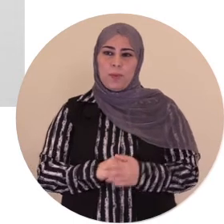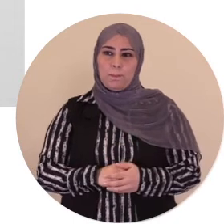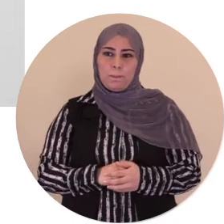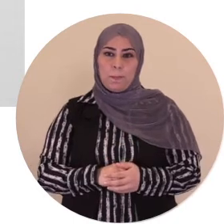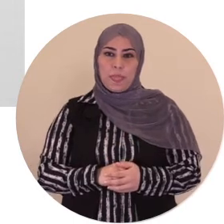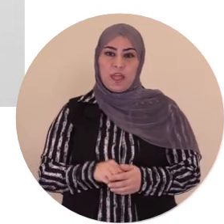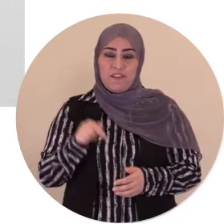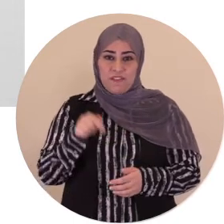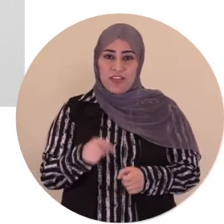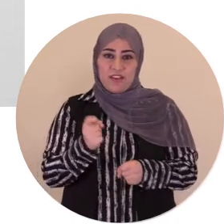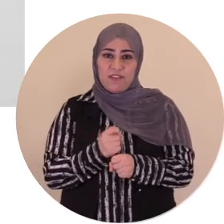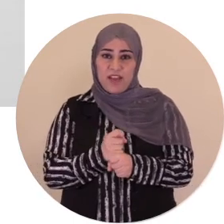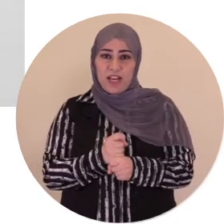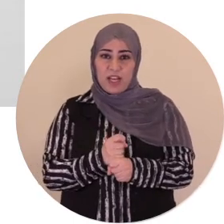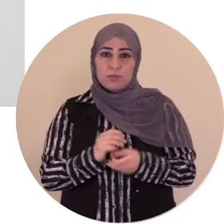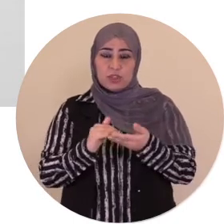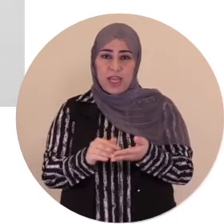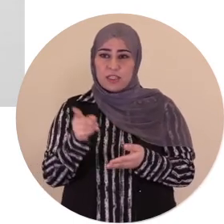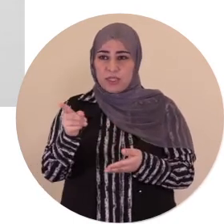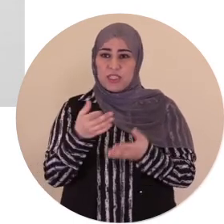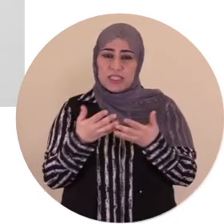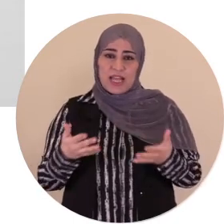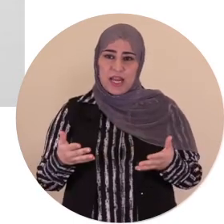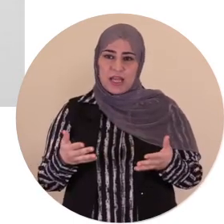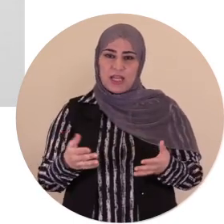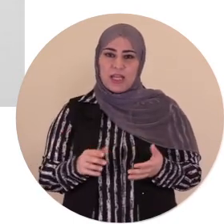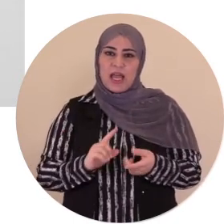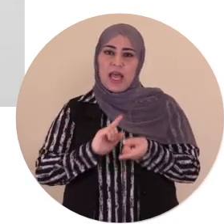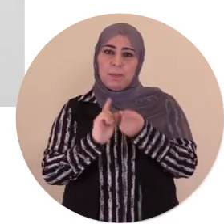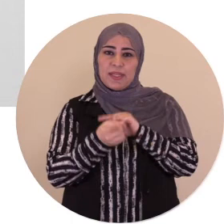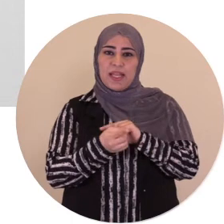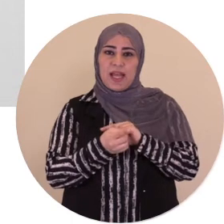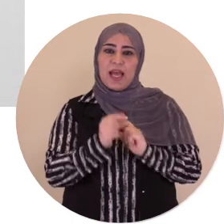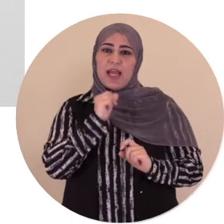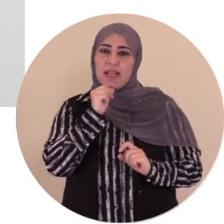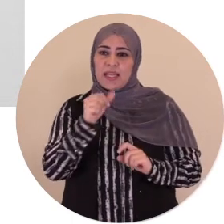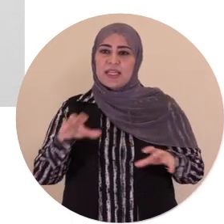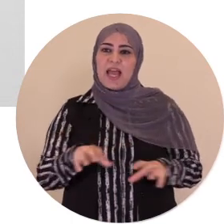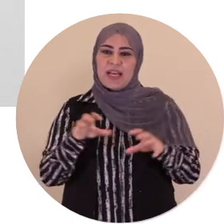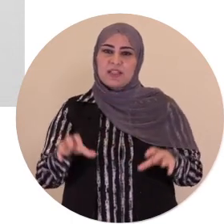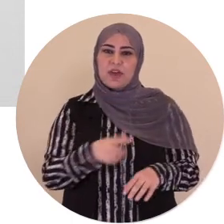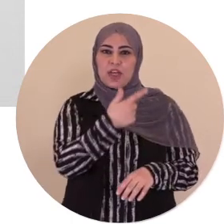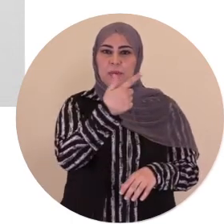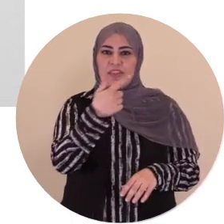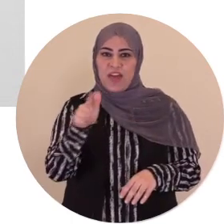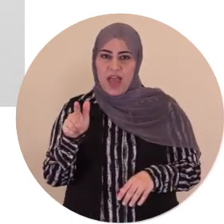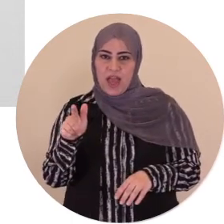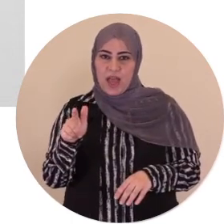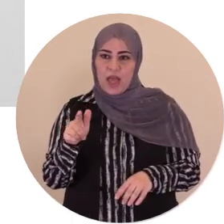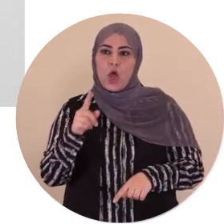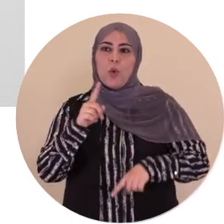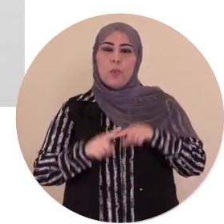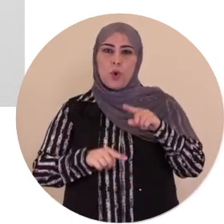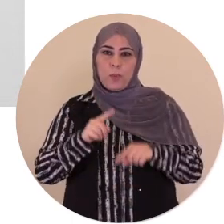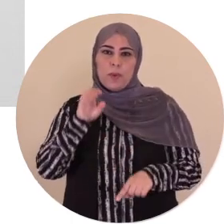write? The problem could have been fixed. See, we look